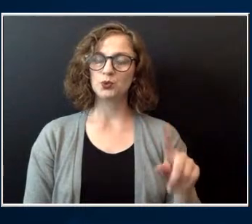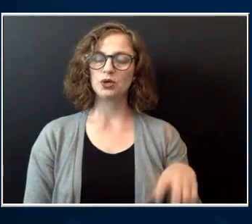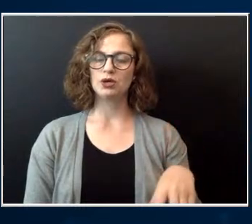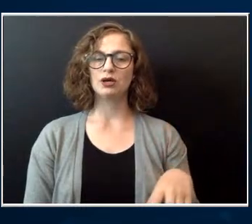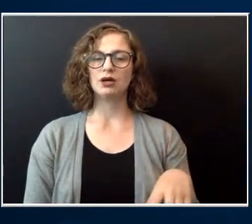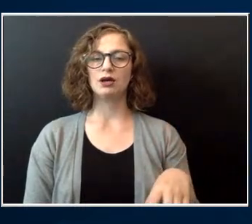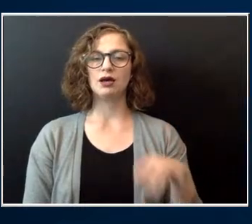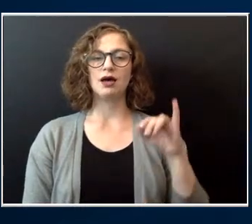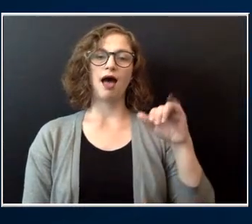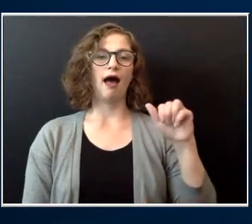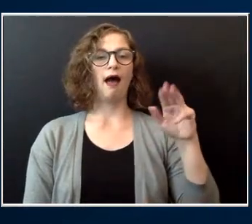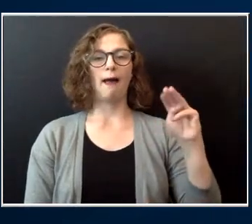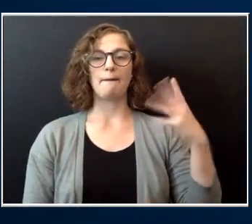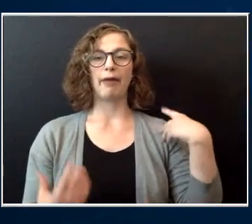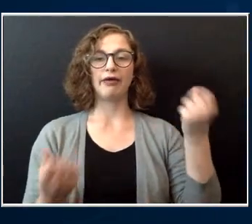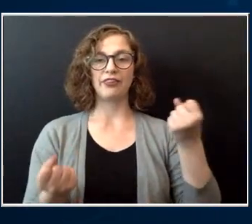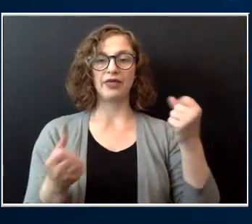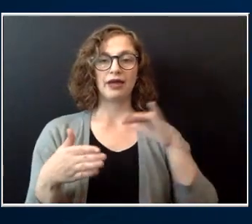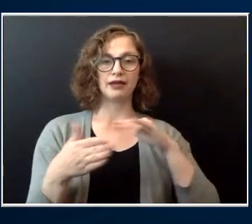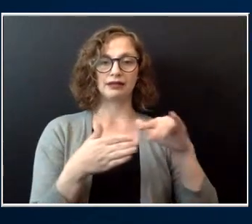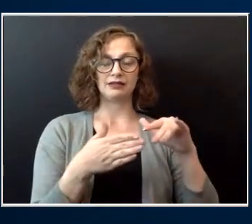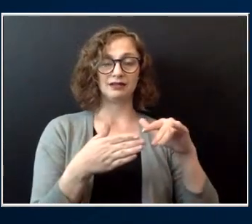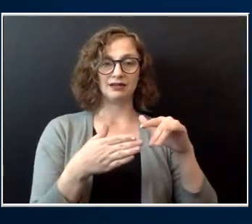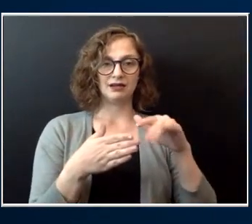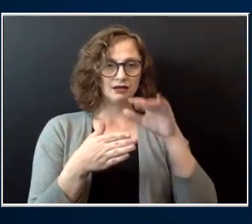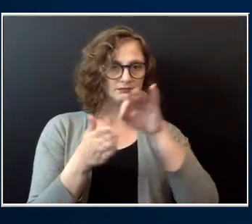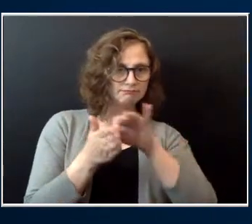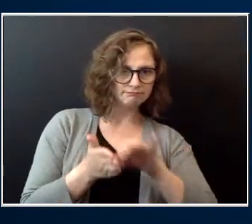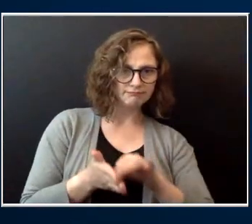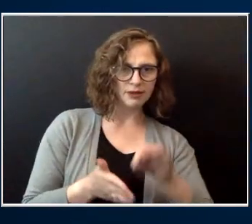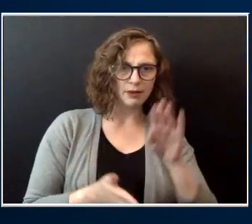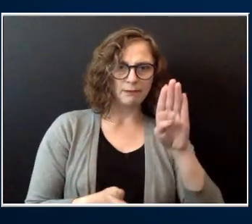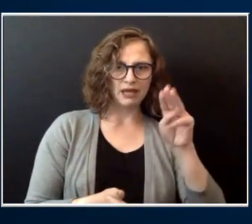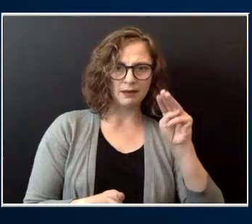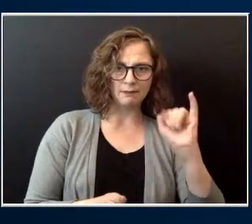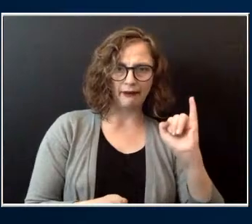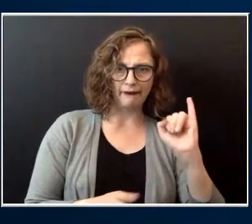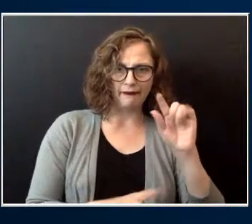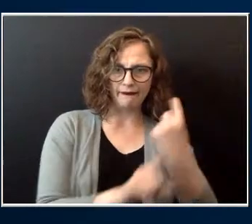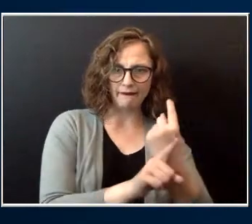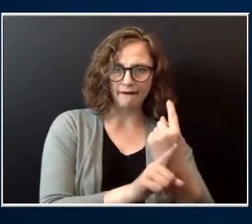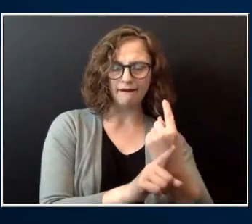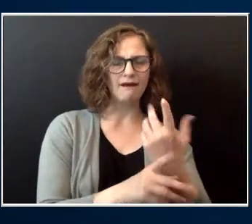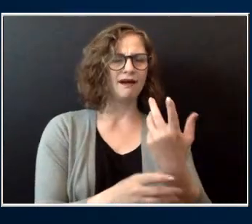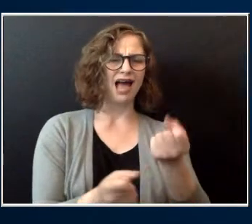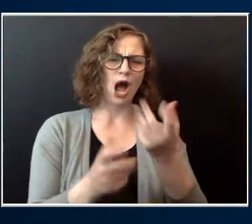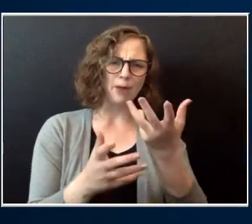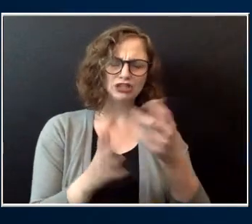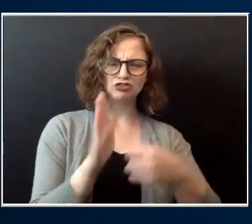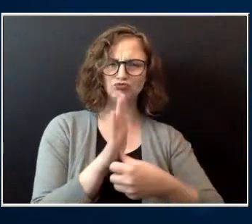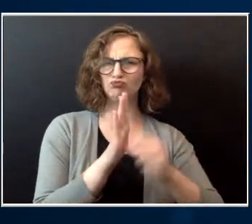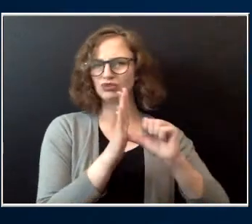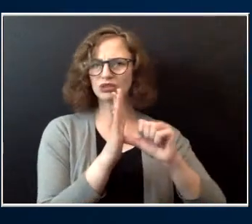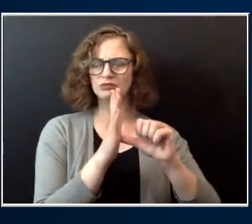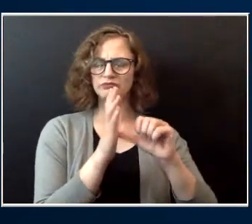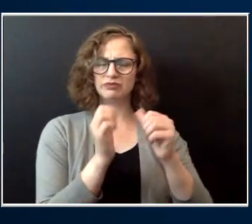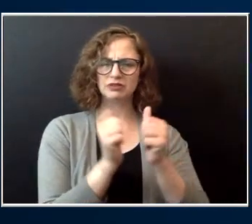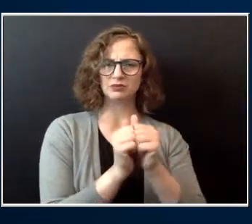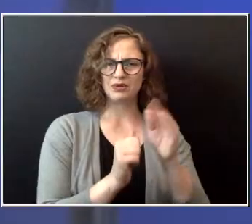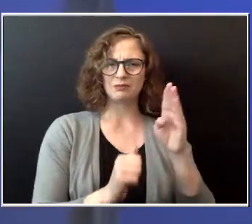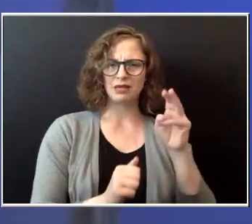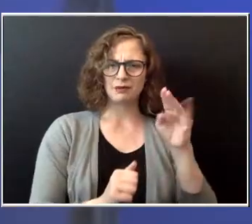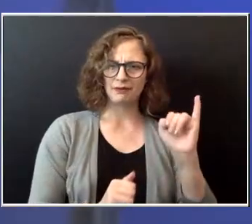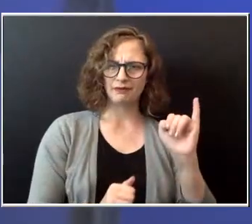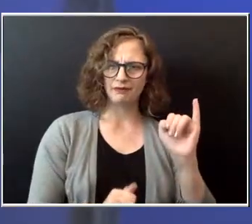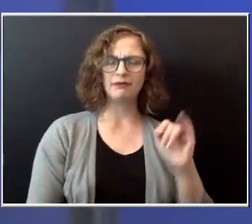is tracking BMI alone, and how much emphasis do you put on BMI? We are tracking